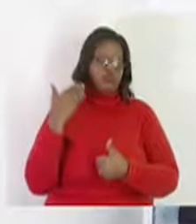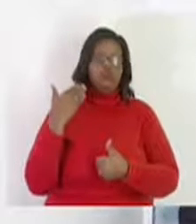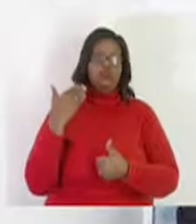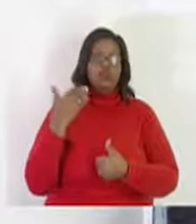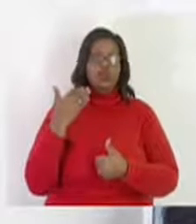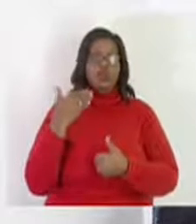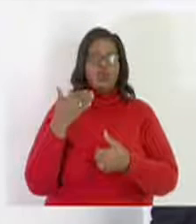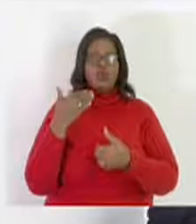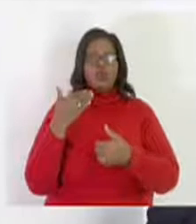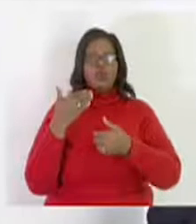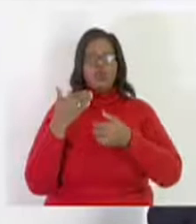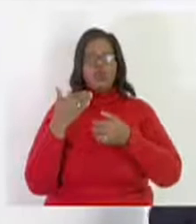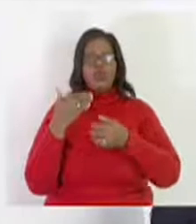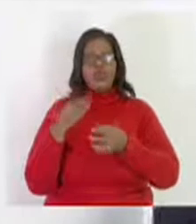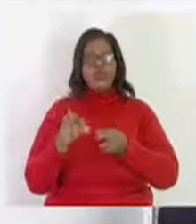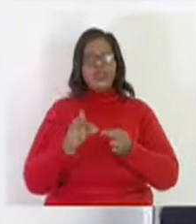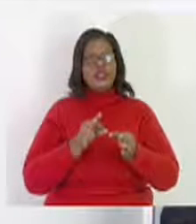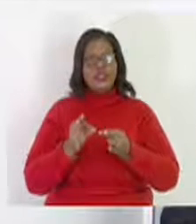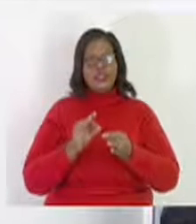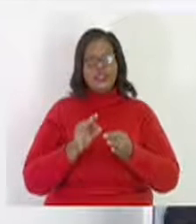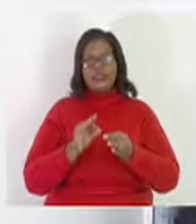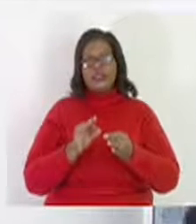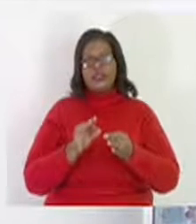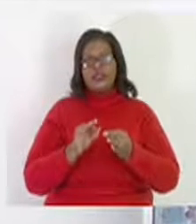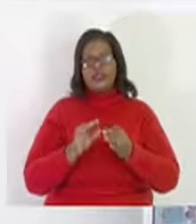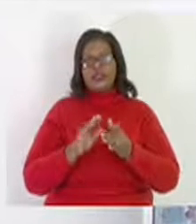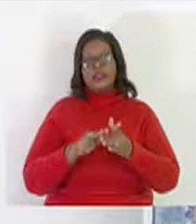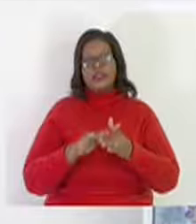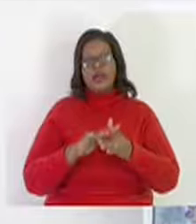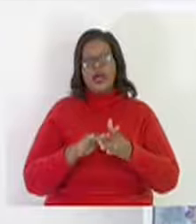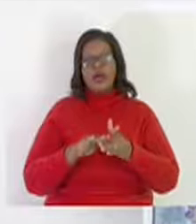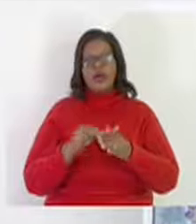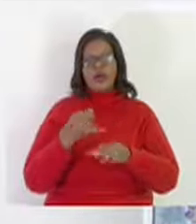presentation, I was talking about place values.